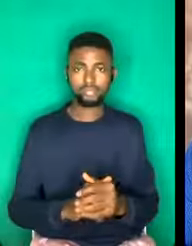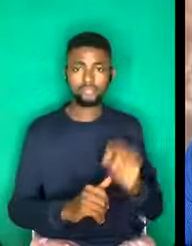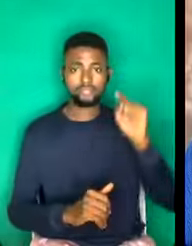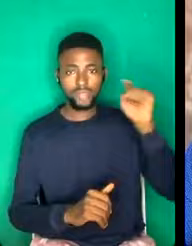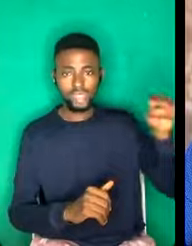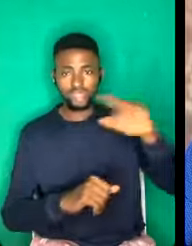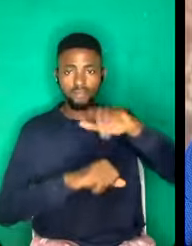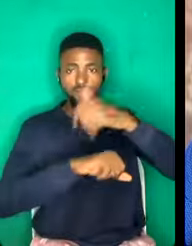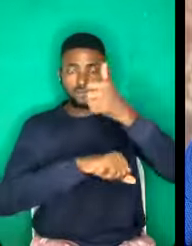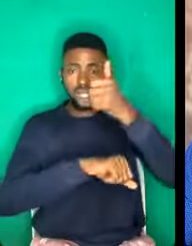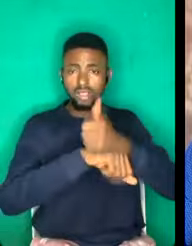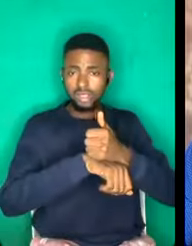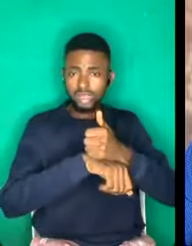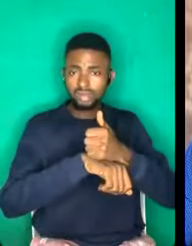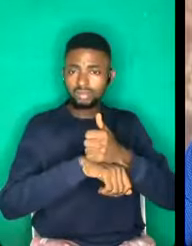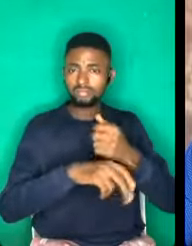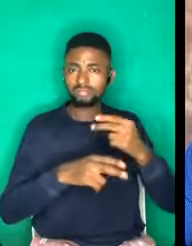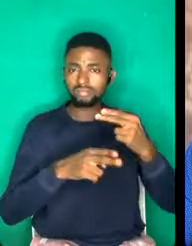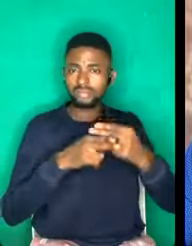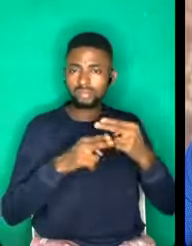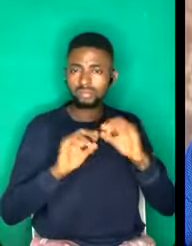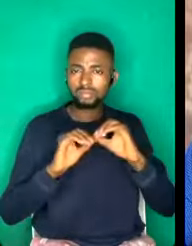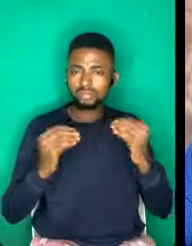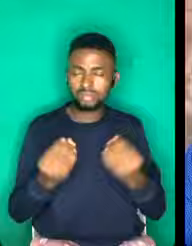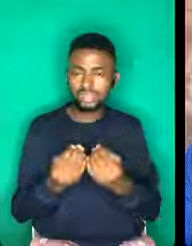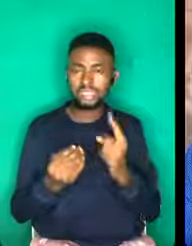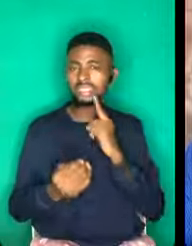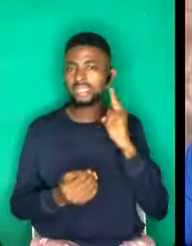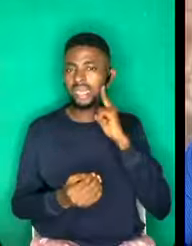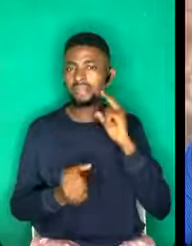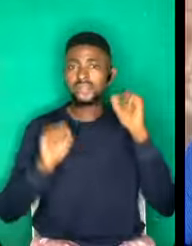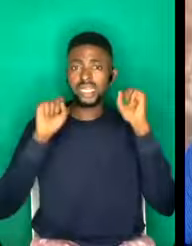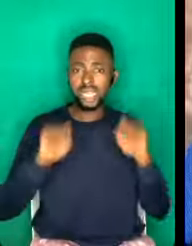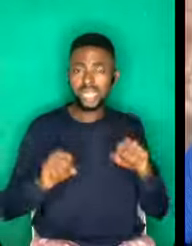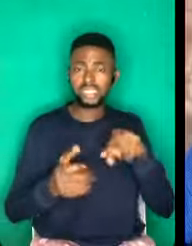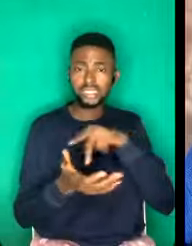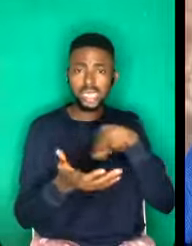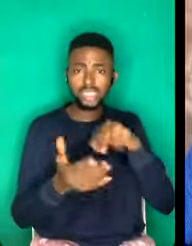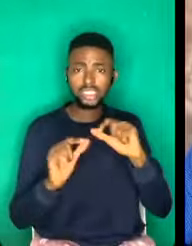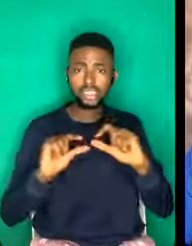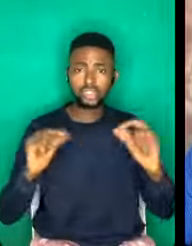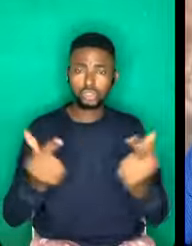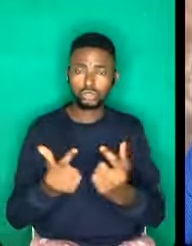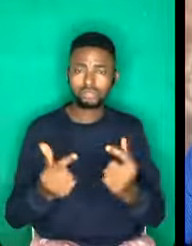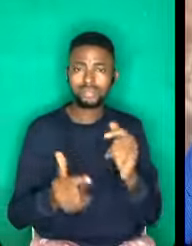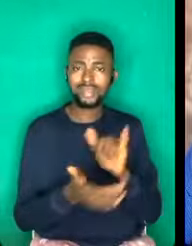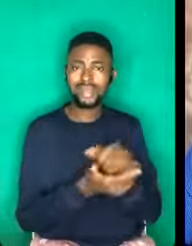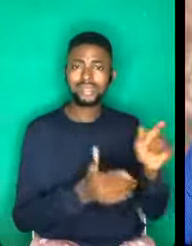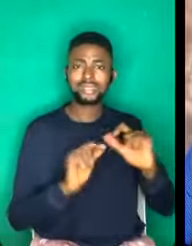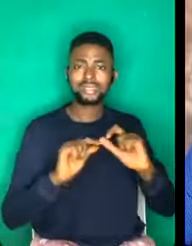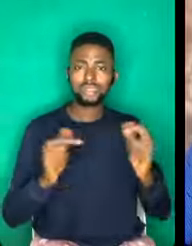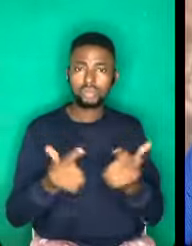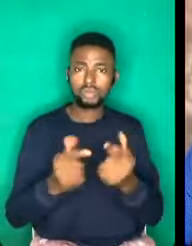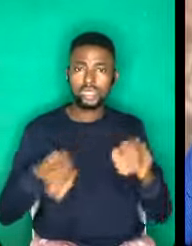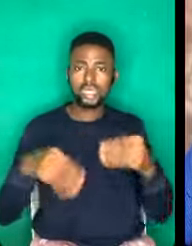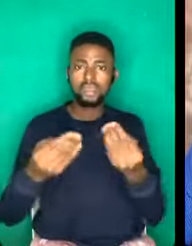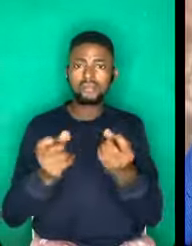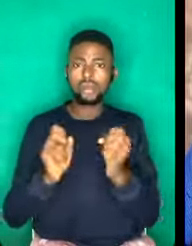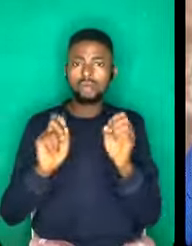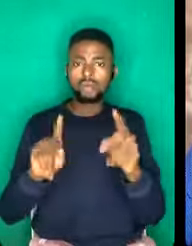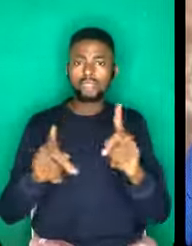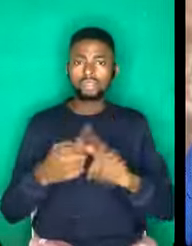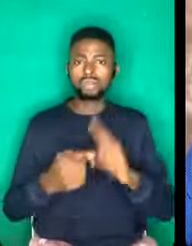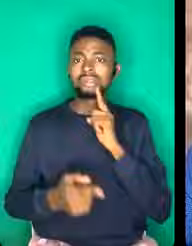the Deaf Can Dance crew. This is the crew that gives opportunity to the deaf and hard of